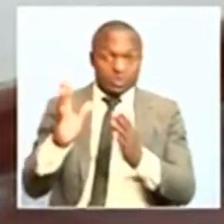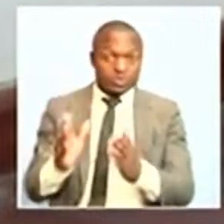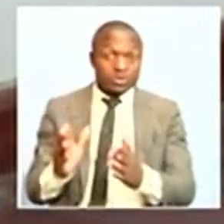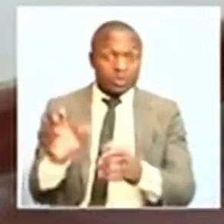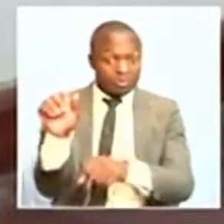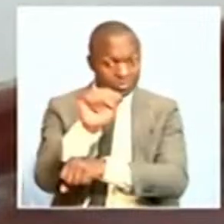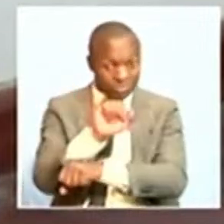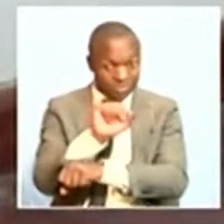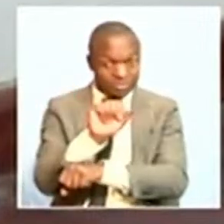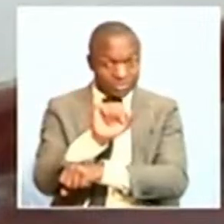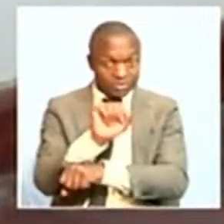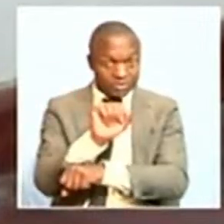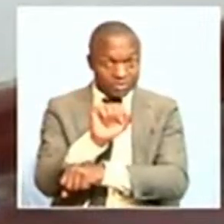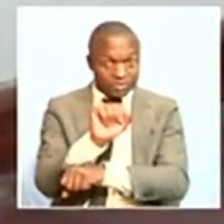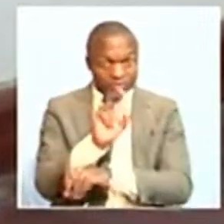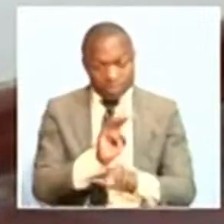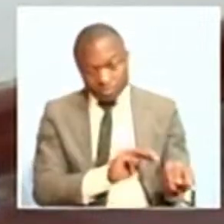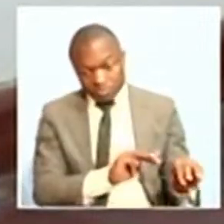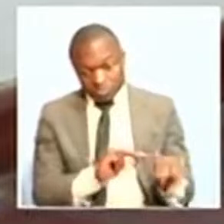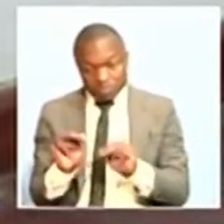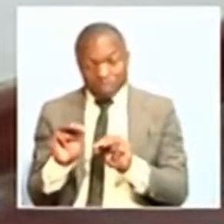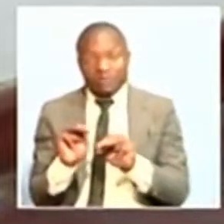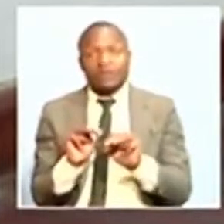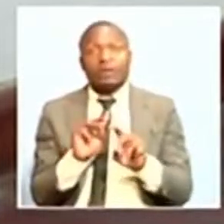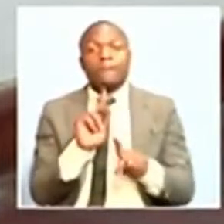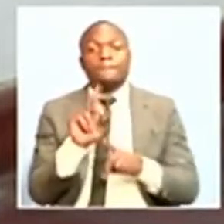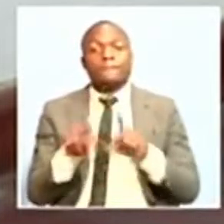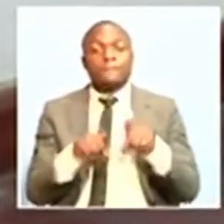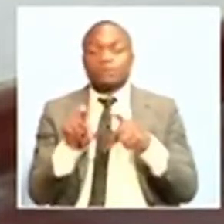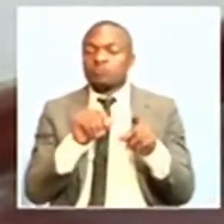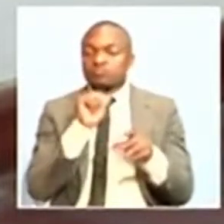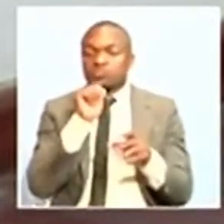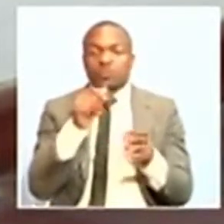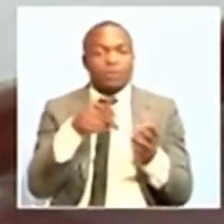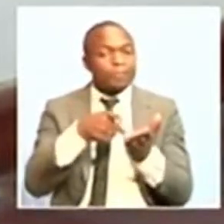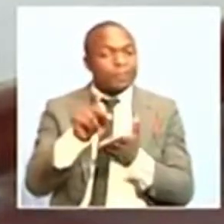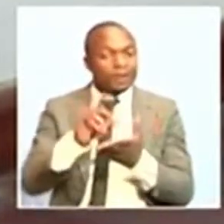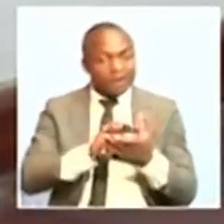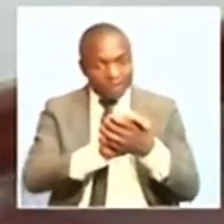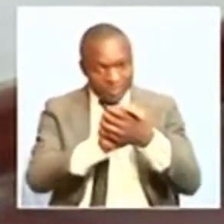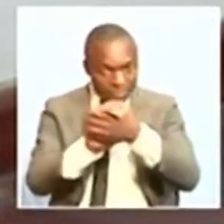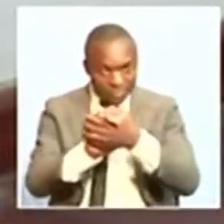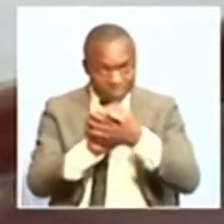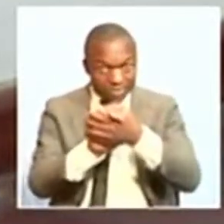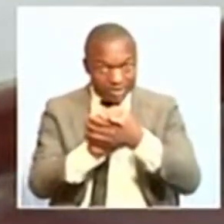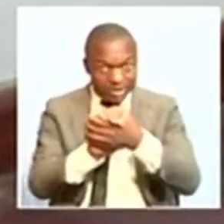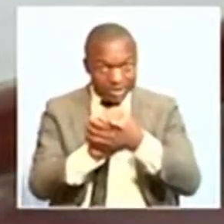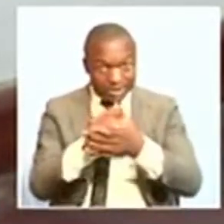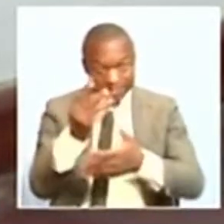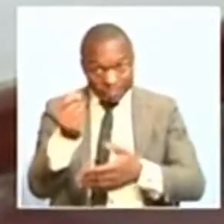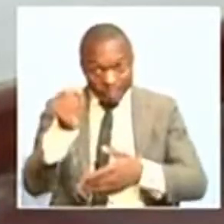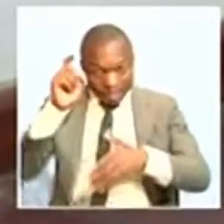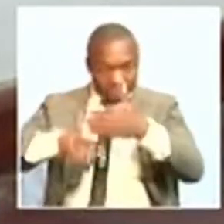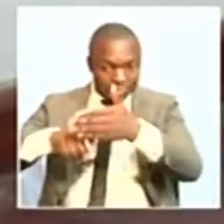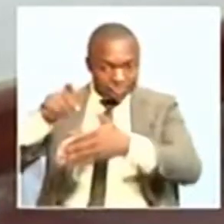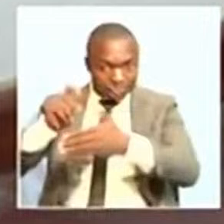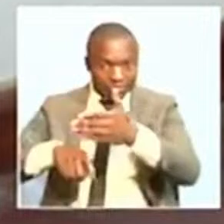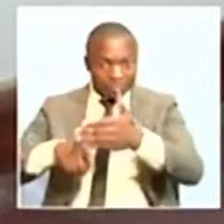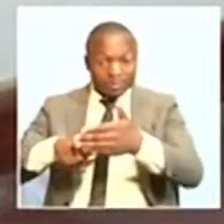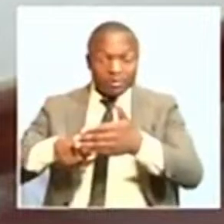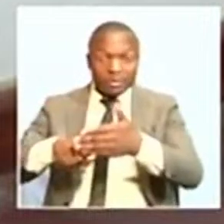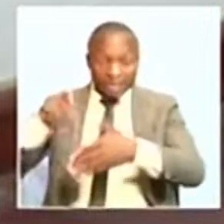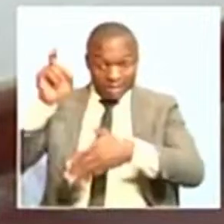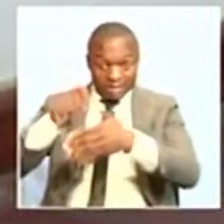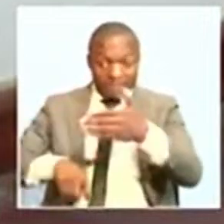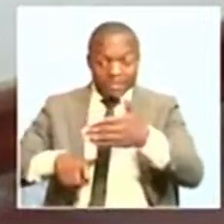of persons, they do not pay corporate income tax. So because they are a hard to tax sector, so they